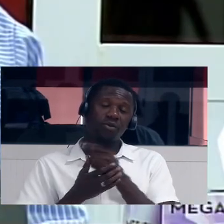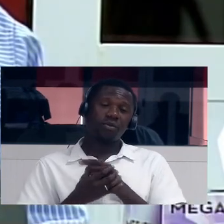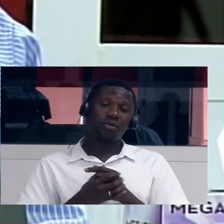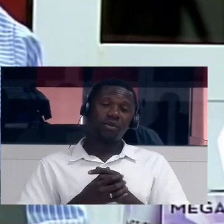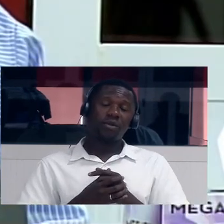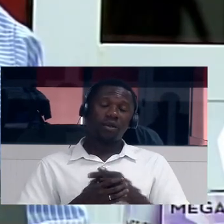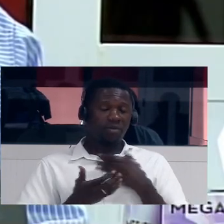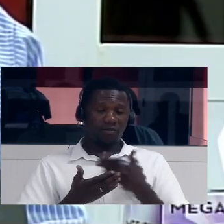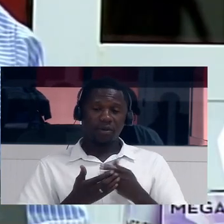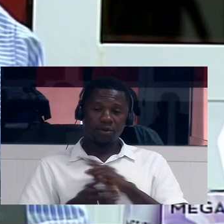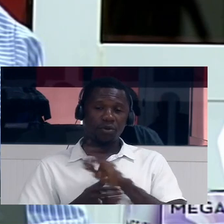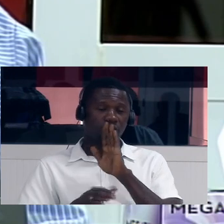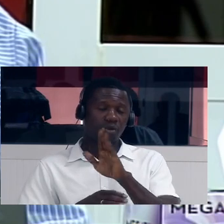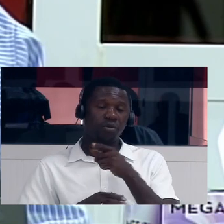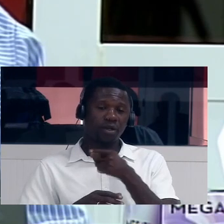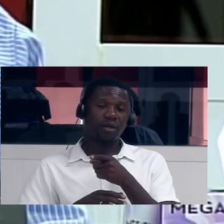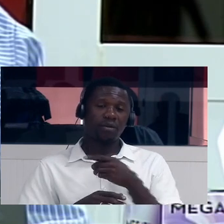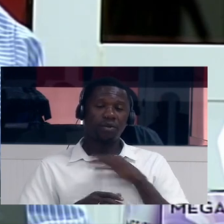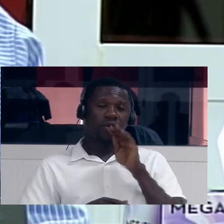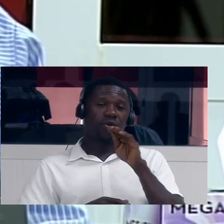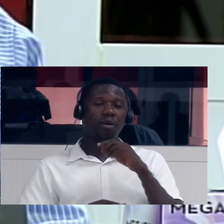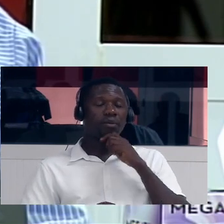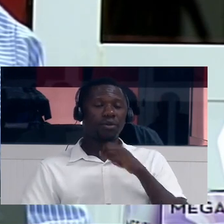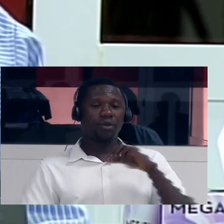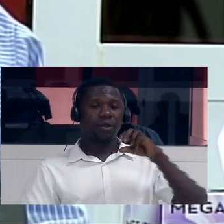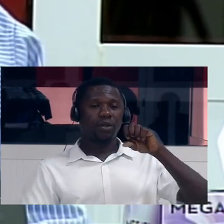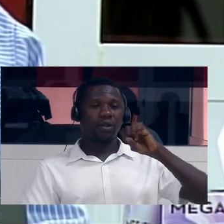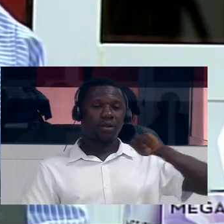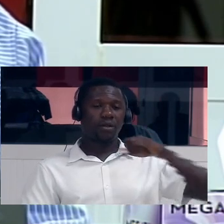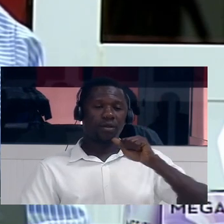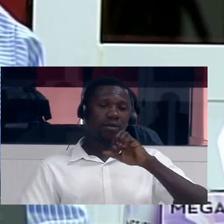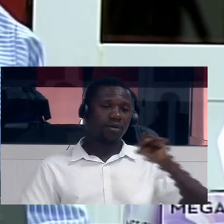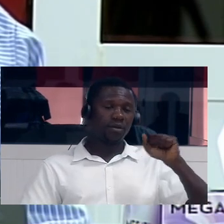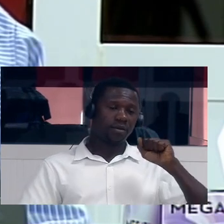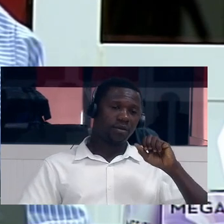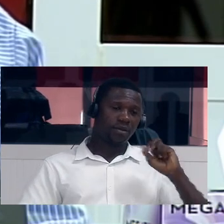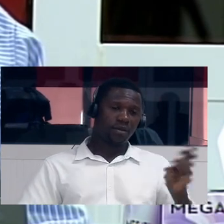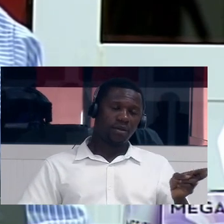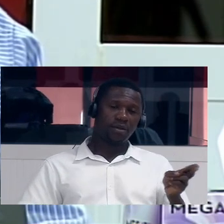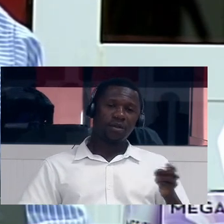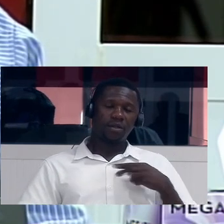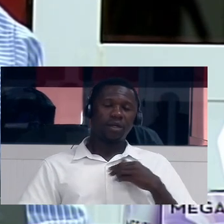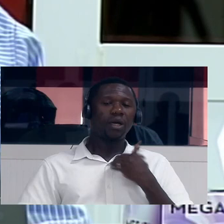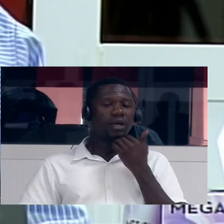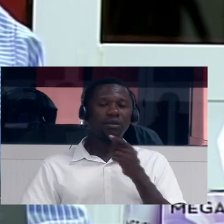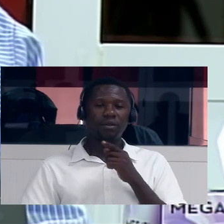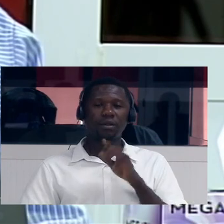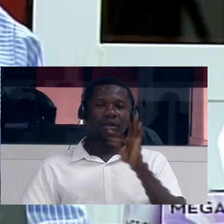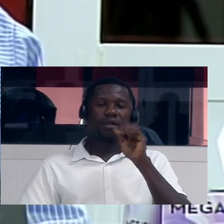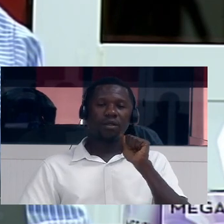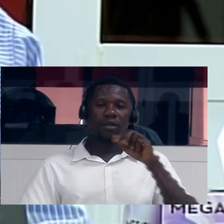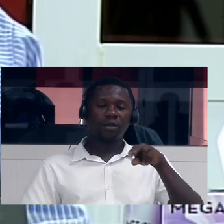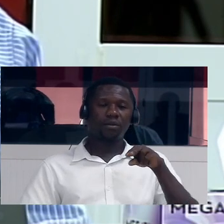I didn't stop at that. I called Mr. Jase, who was the police advisor at the time, and I inquired, Tamsir, where are you? And he